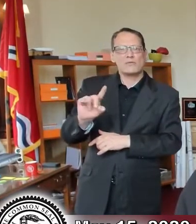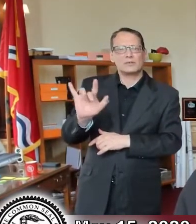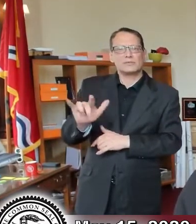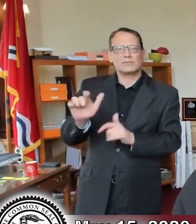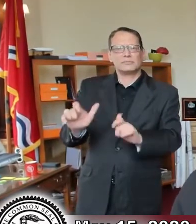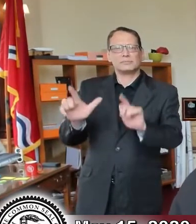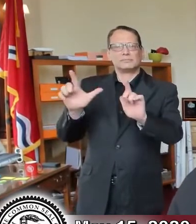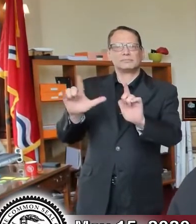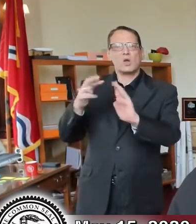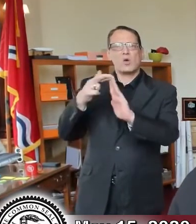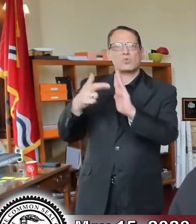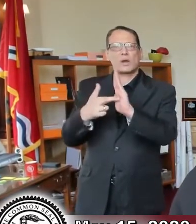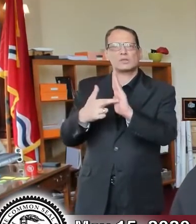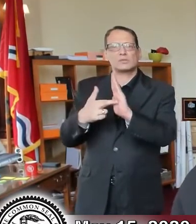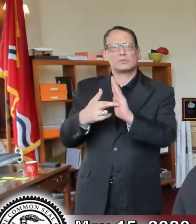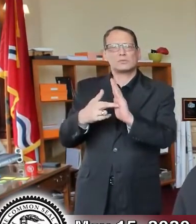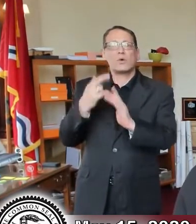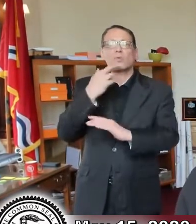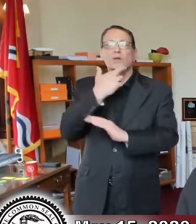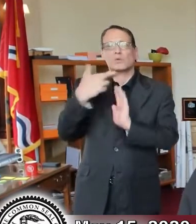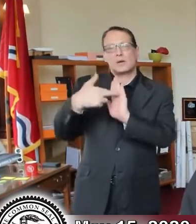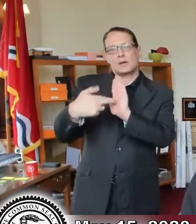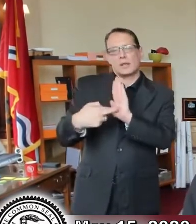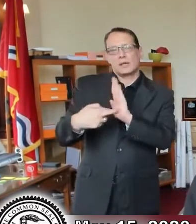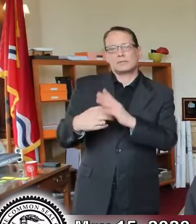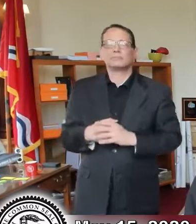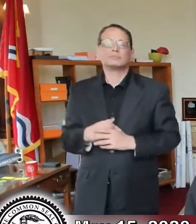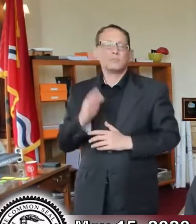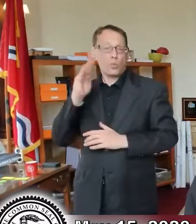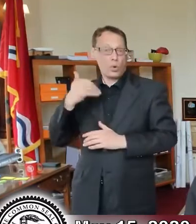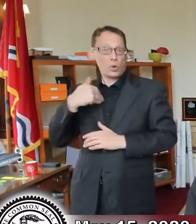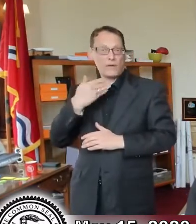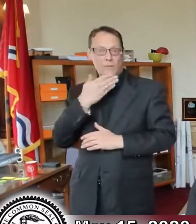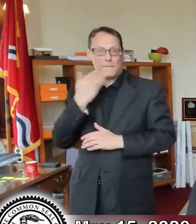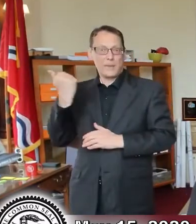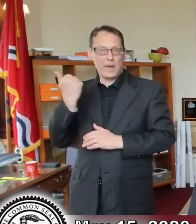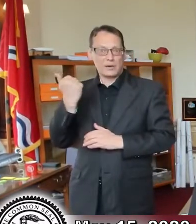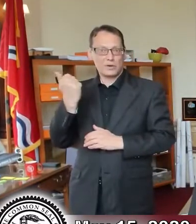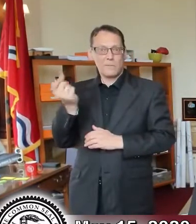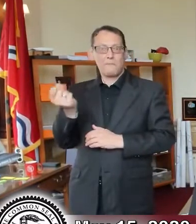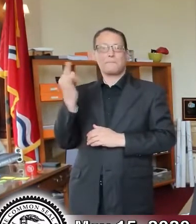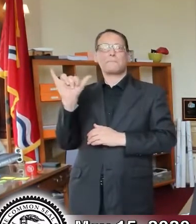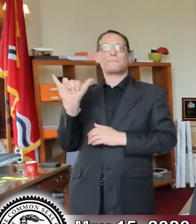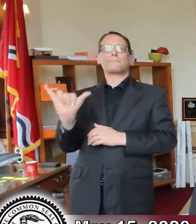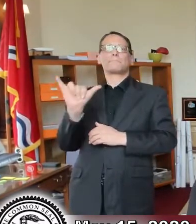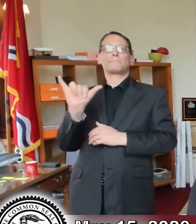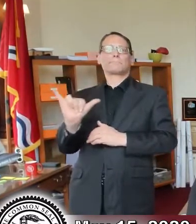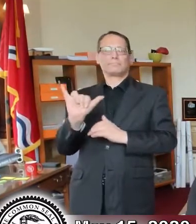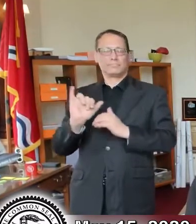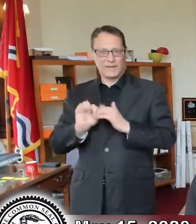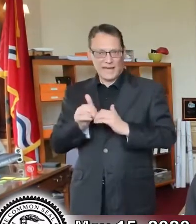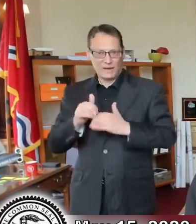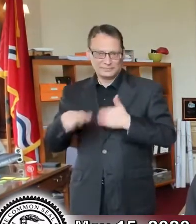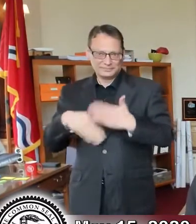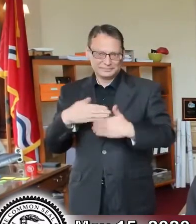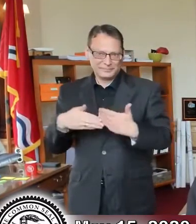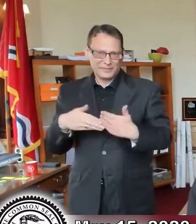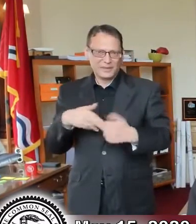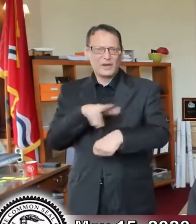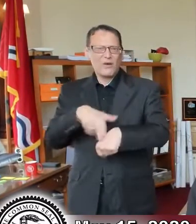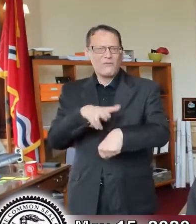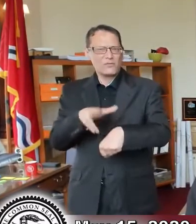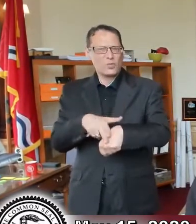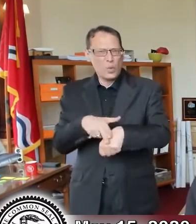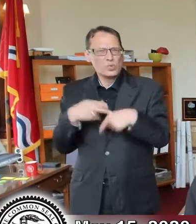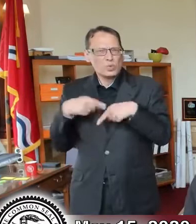read the restaurant guidelines, and I think you'll have a much better understanding of how that works. So, of course, you're not going to be wearing